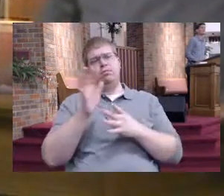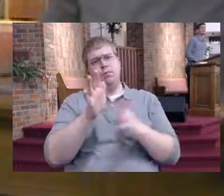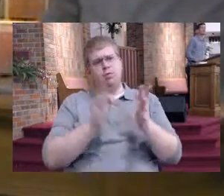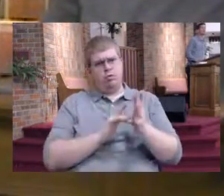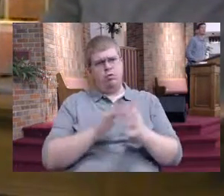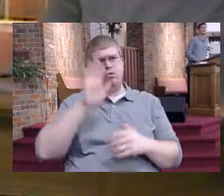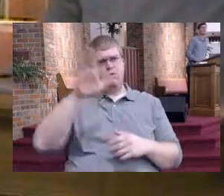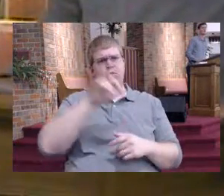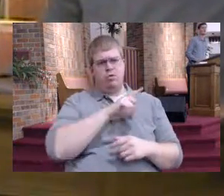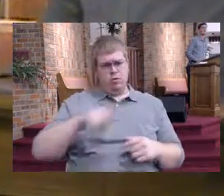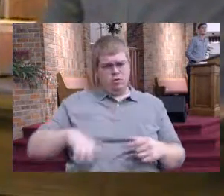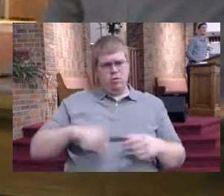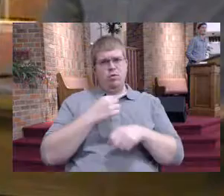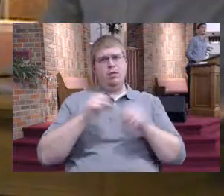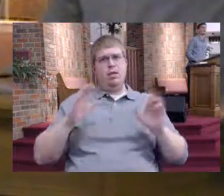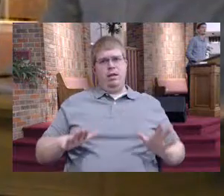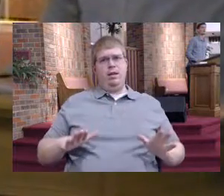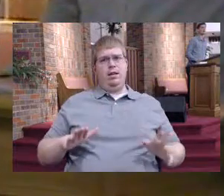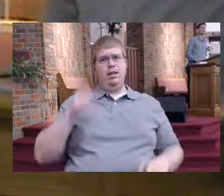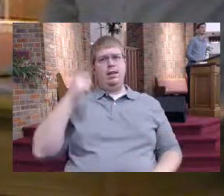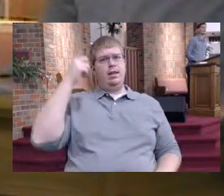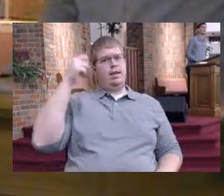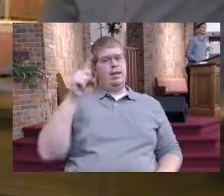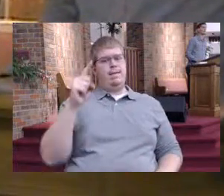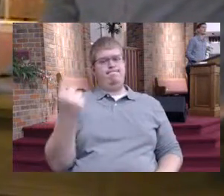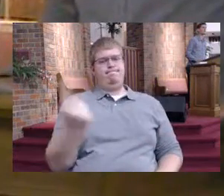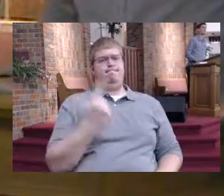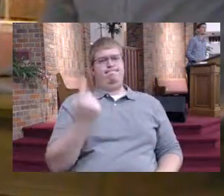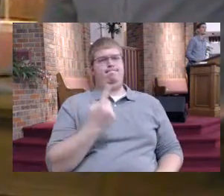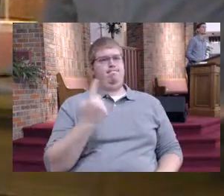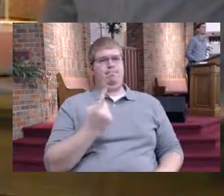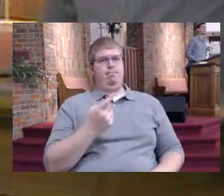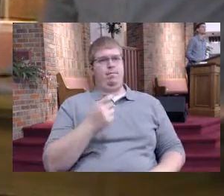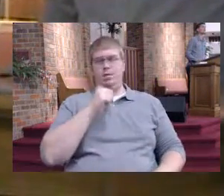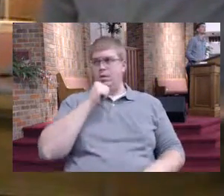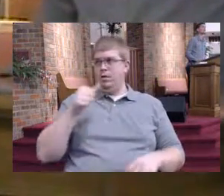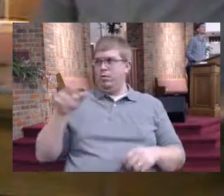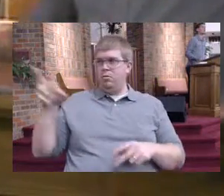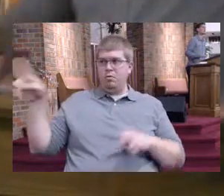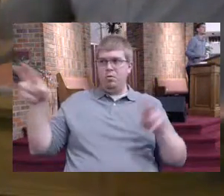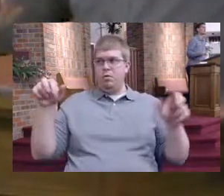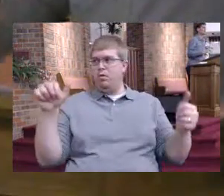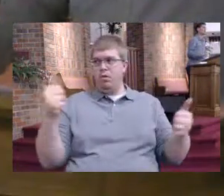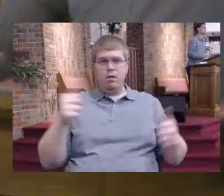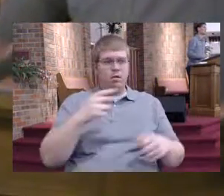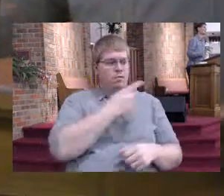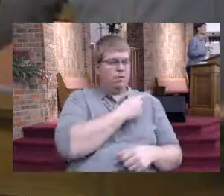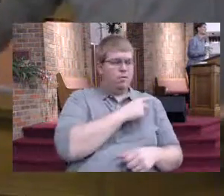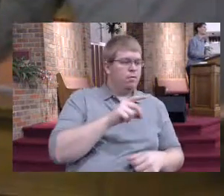Jesus is your only Lord and Savior. And you don't look to these other things, these things of the world, in order to